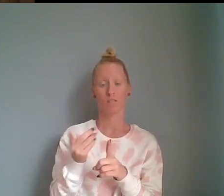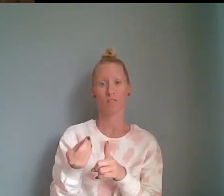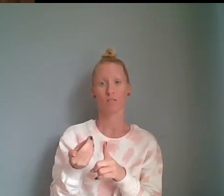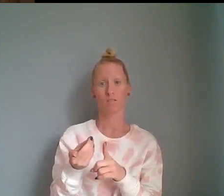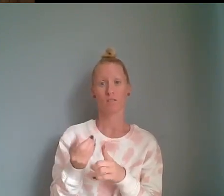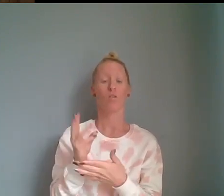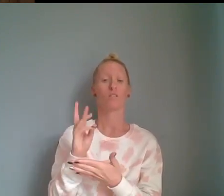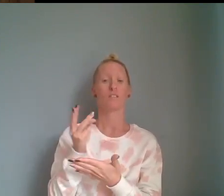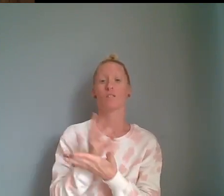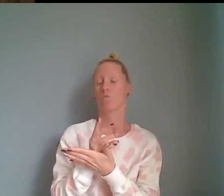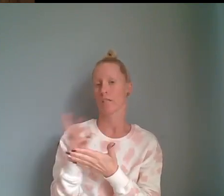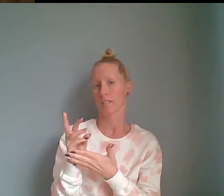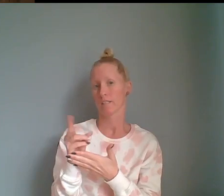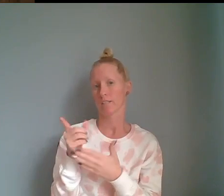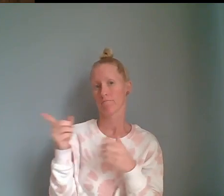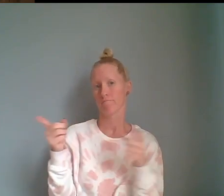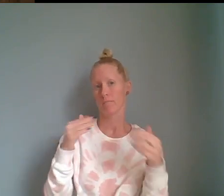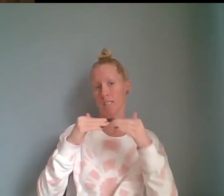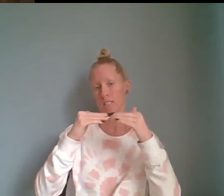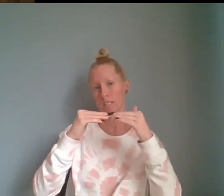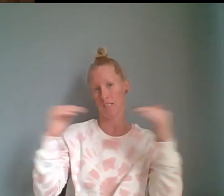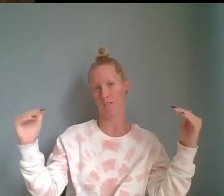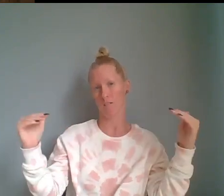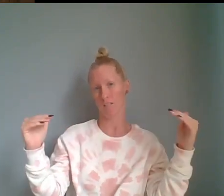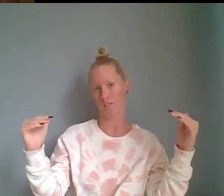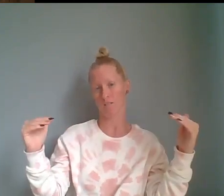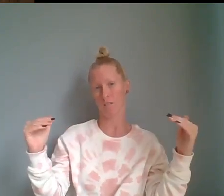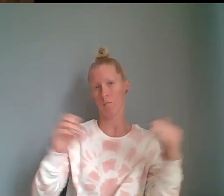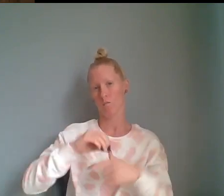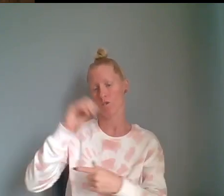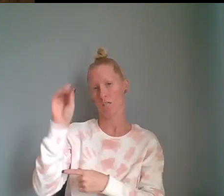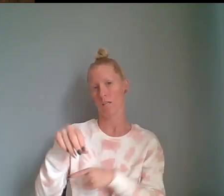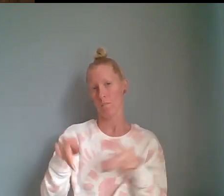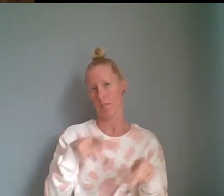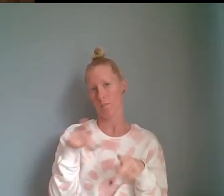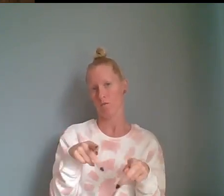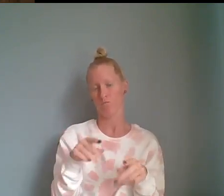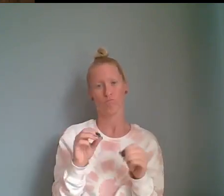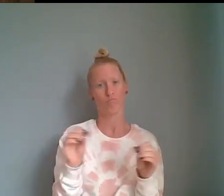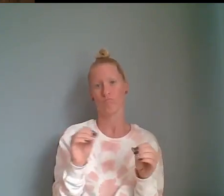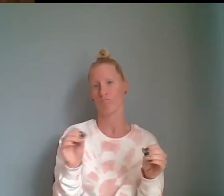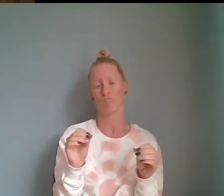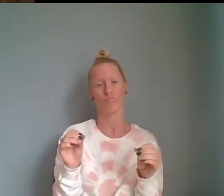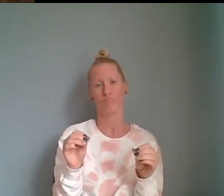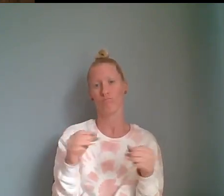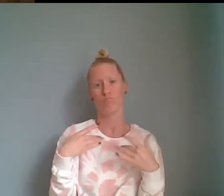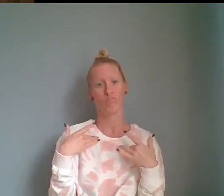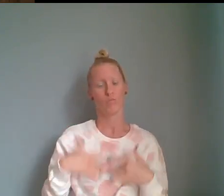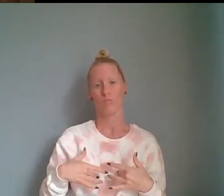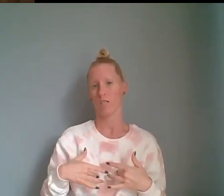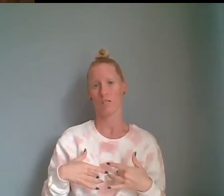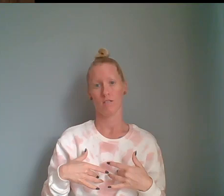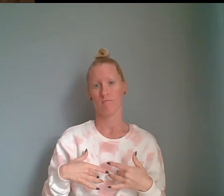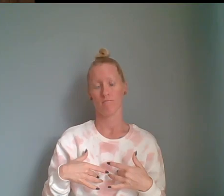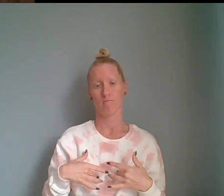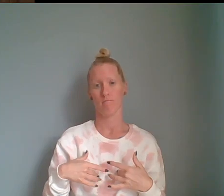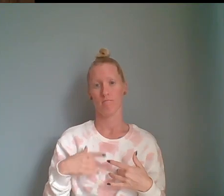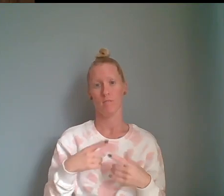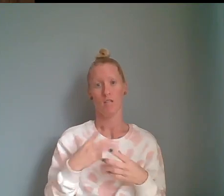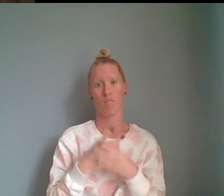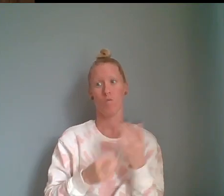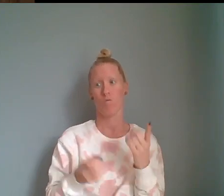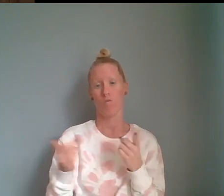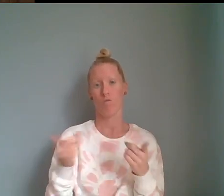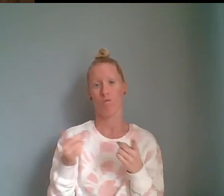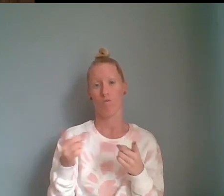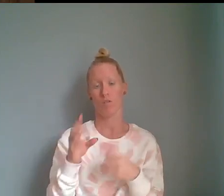were absolutely even in terms of the percent of people who were no longer depressed. So both of them resulted